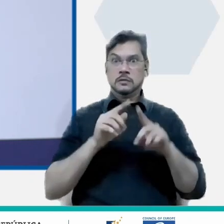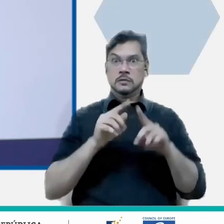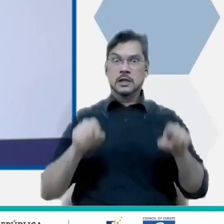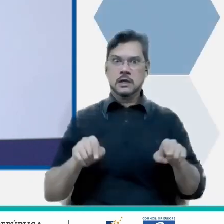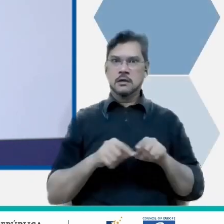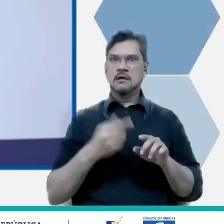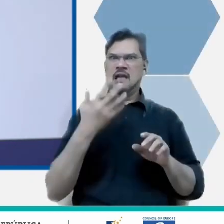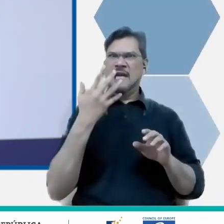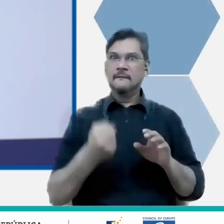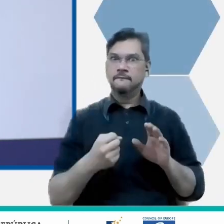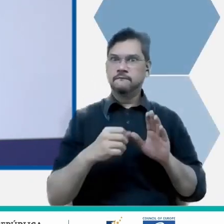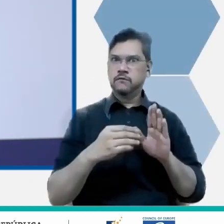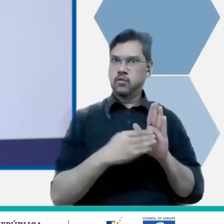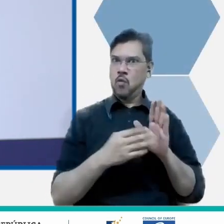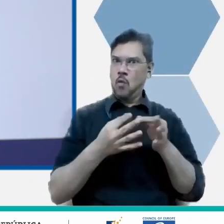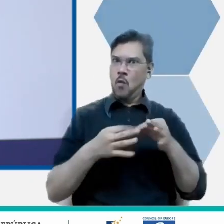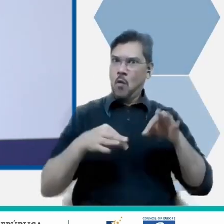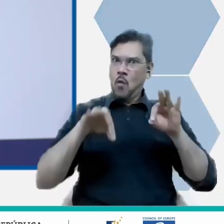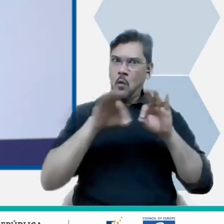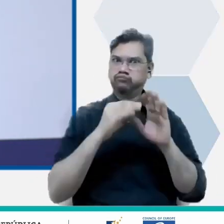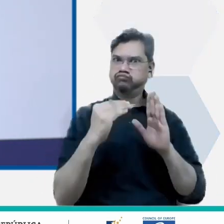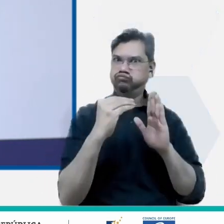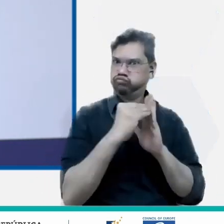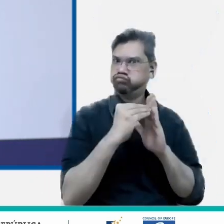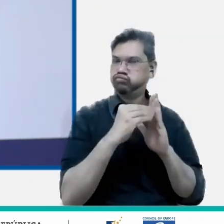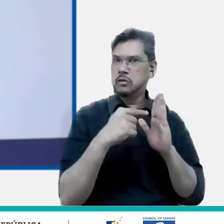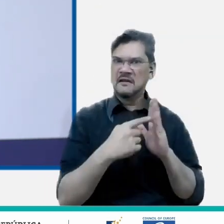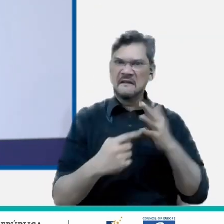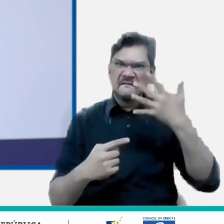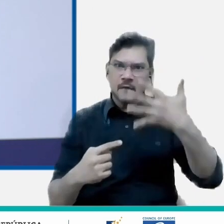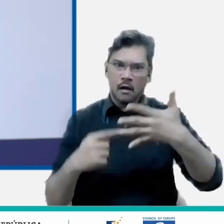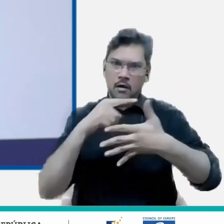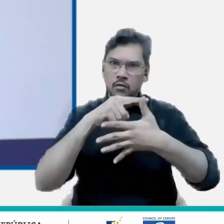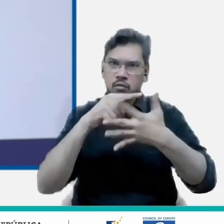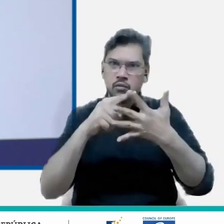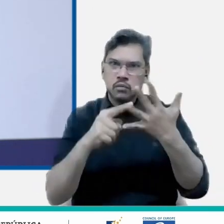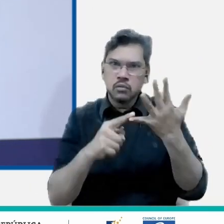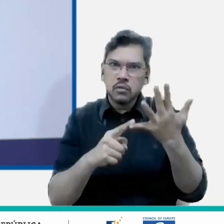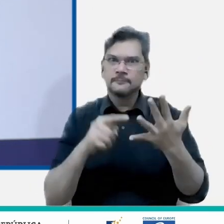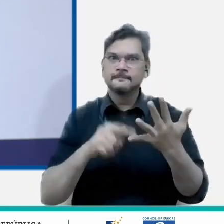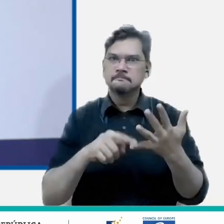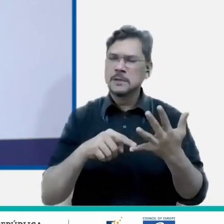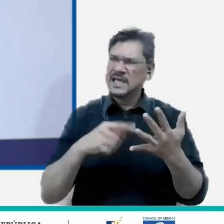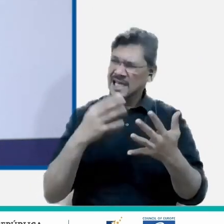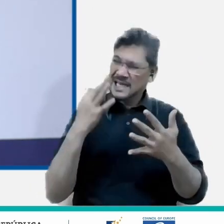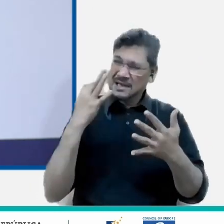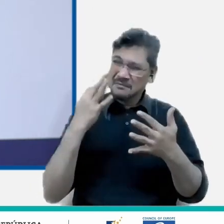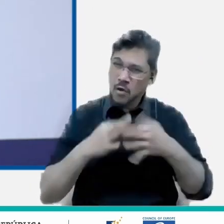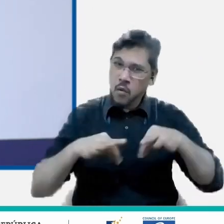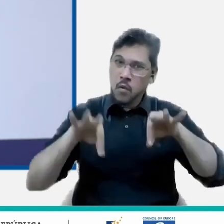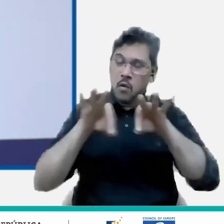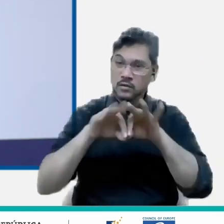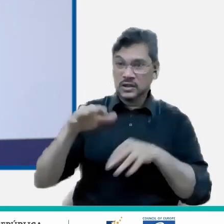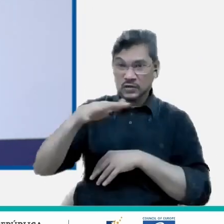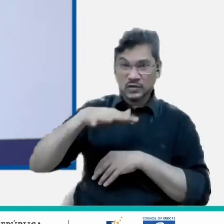all those five leading enabling approaches, which is the all of the society inclusive and responsive approaches